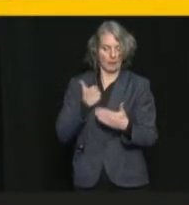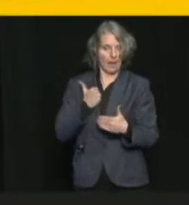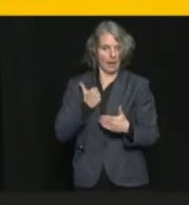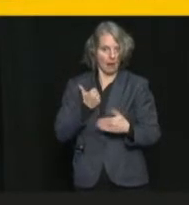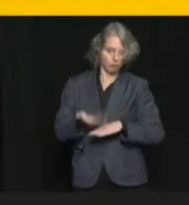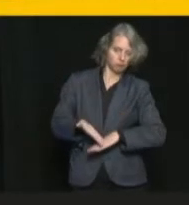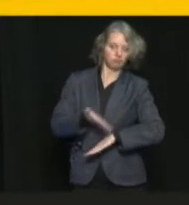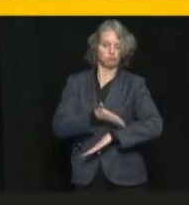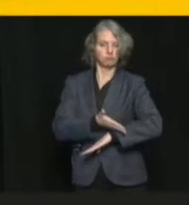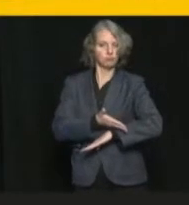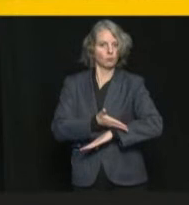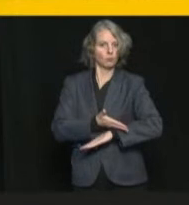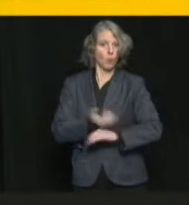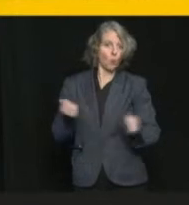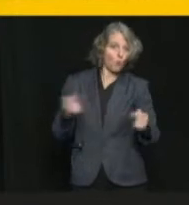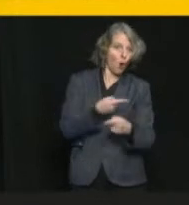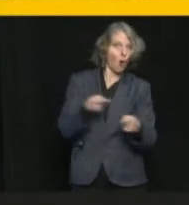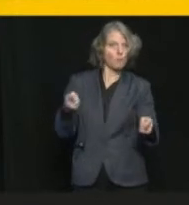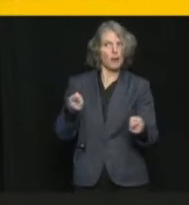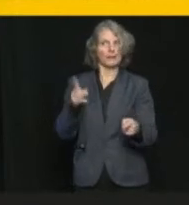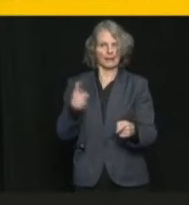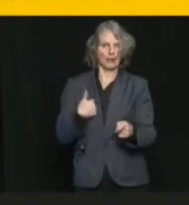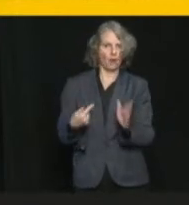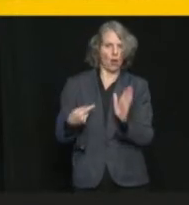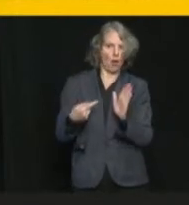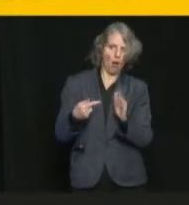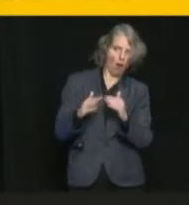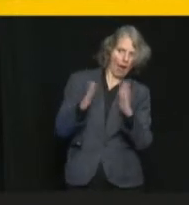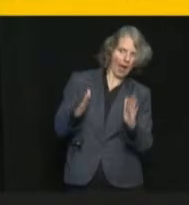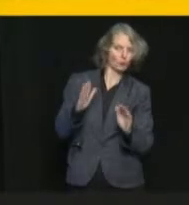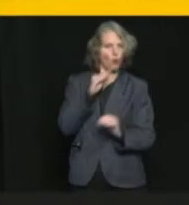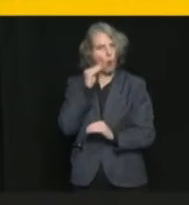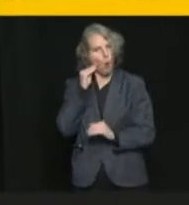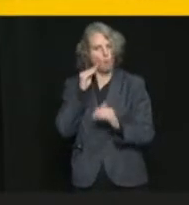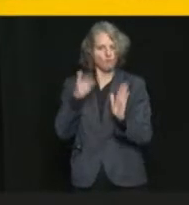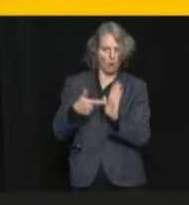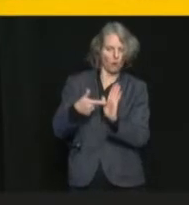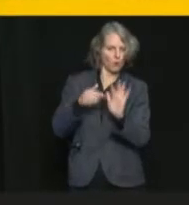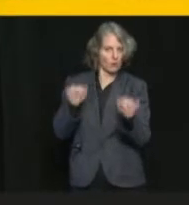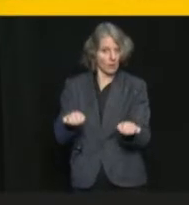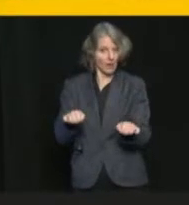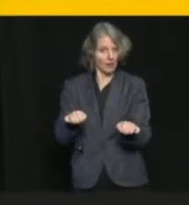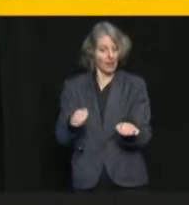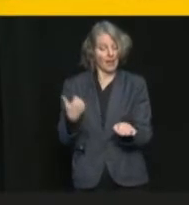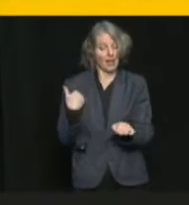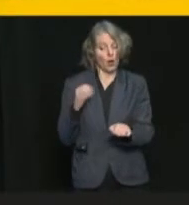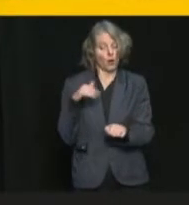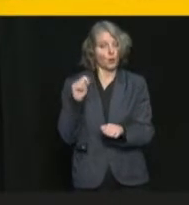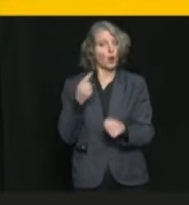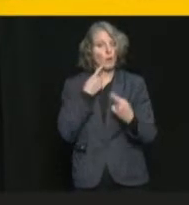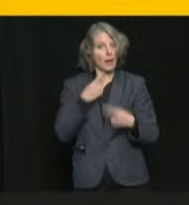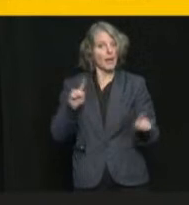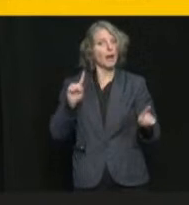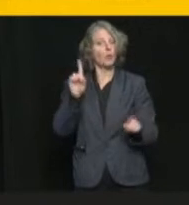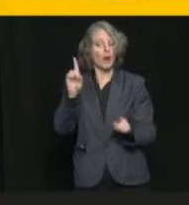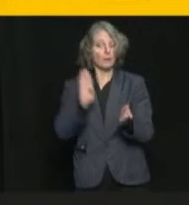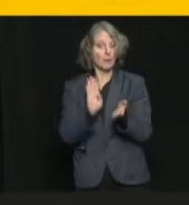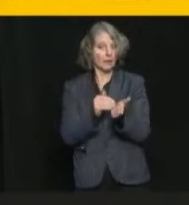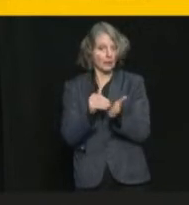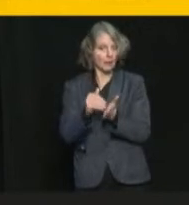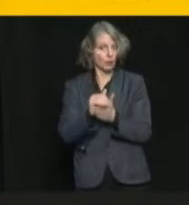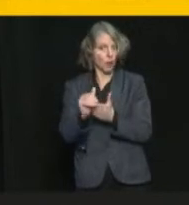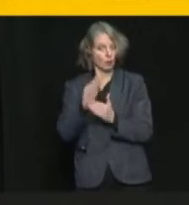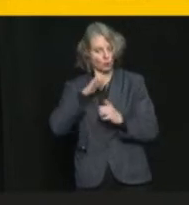and affordable place to call home. In September, we announced an investment of $1 billion through the Rapid Housing